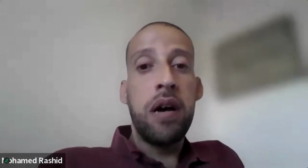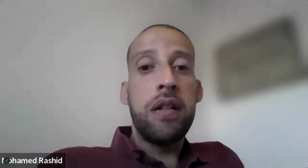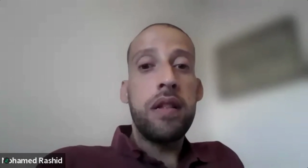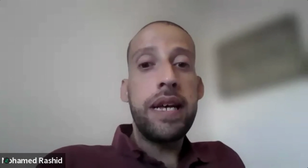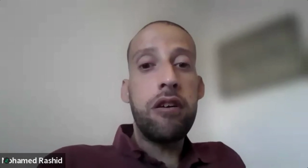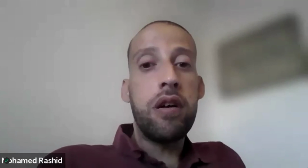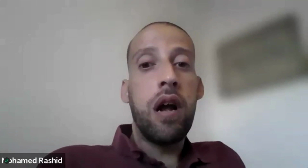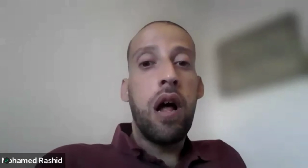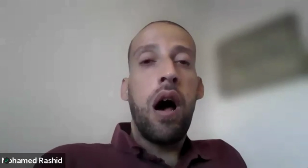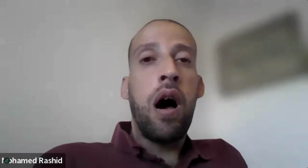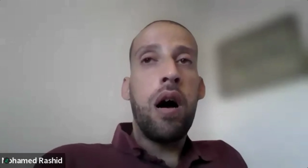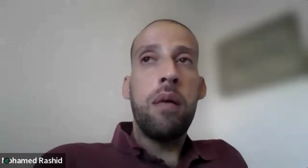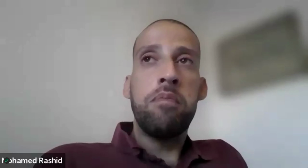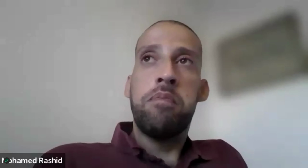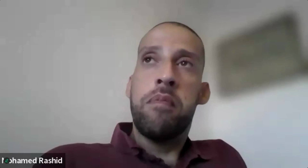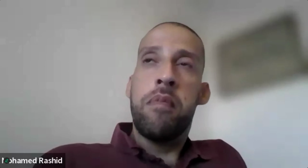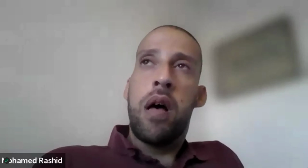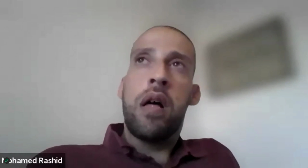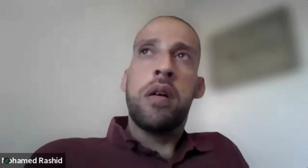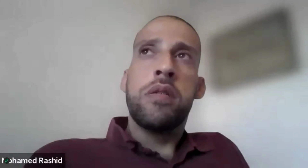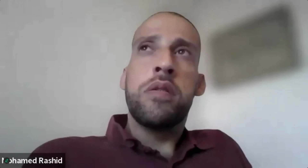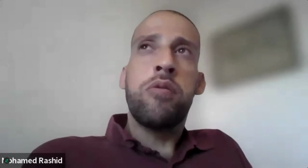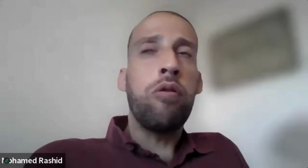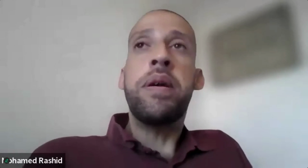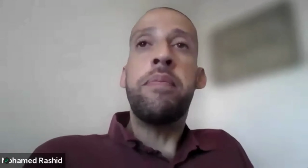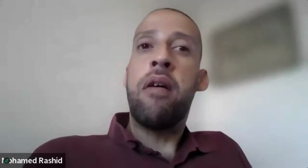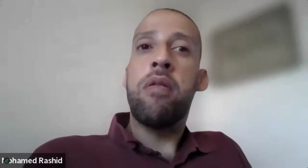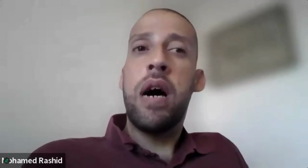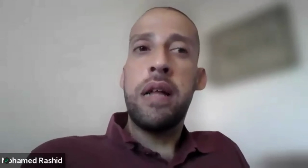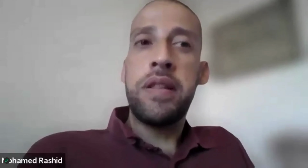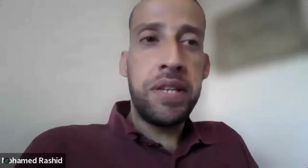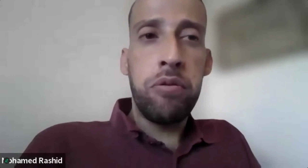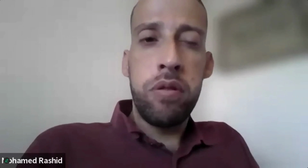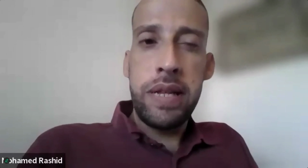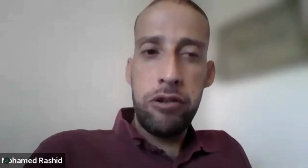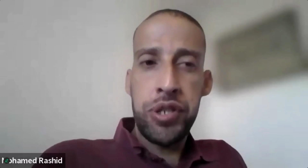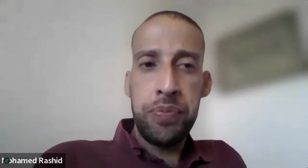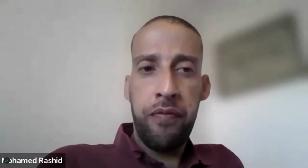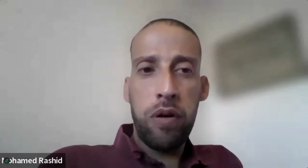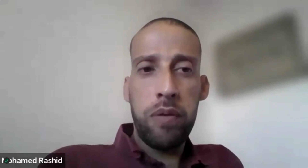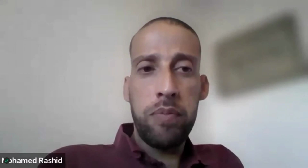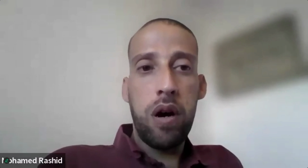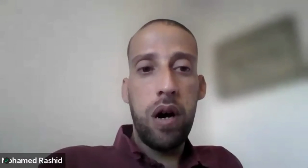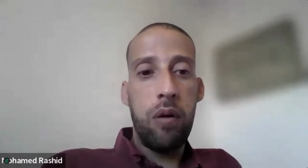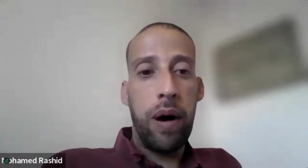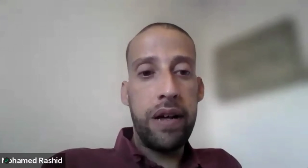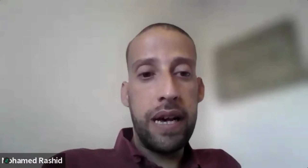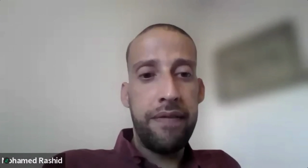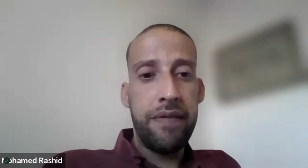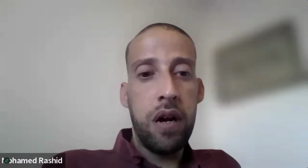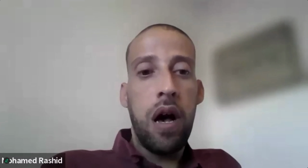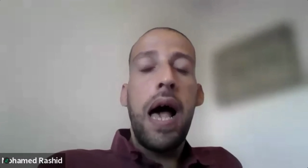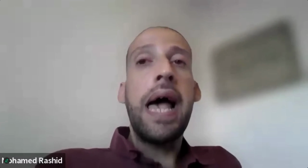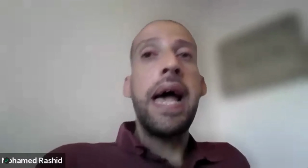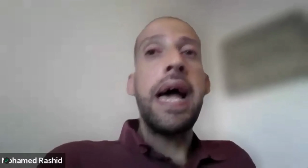program leader um, told me about the Youth Leadership Forum, Mhm.